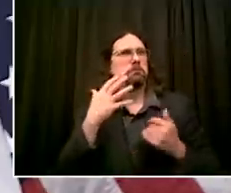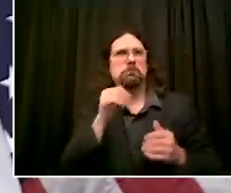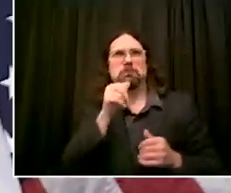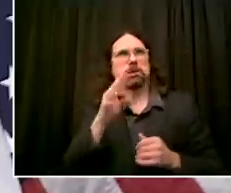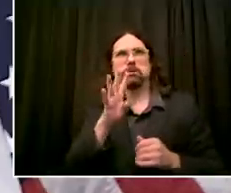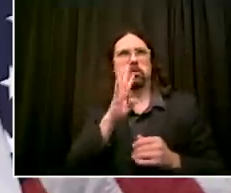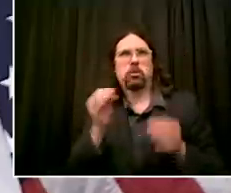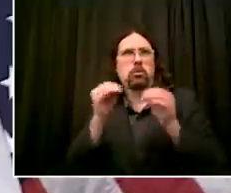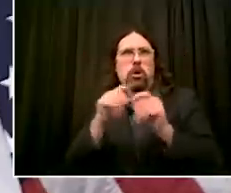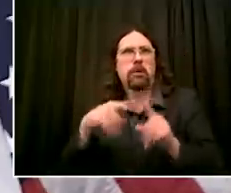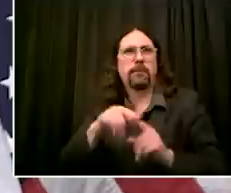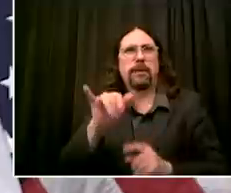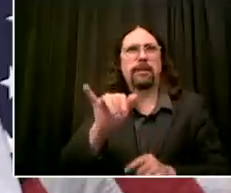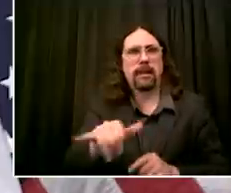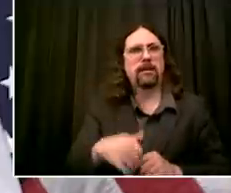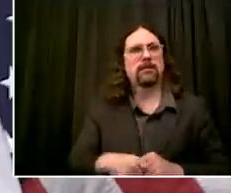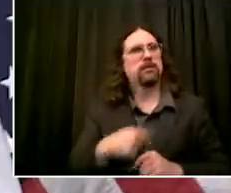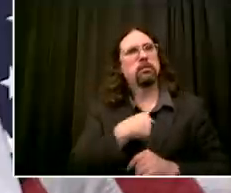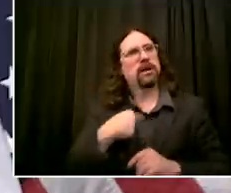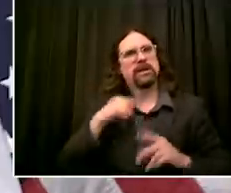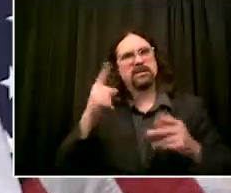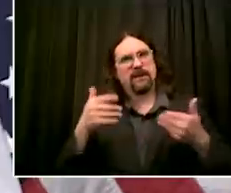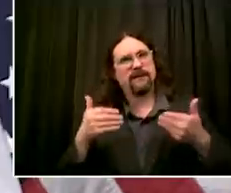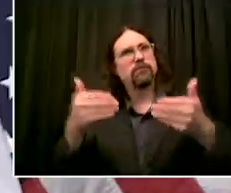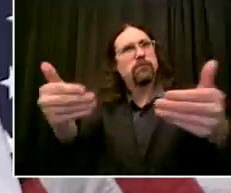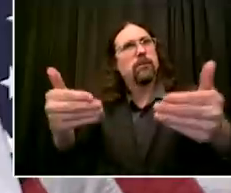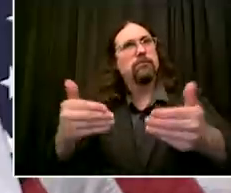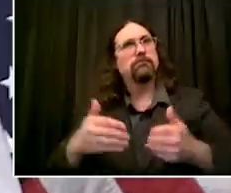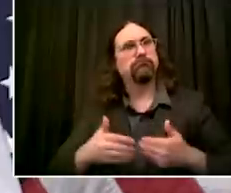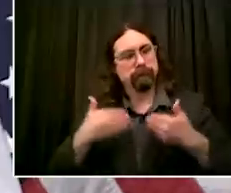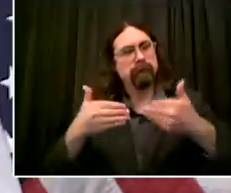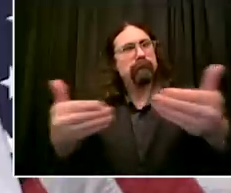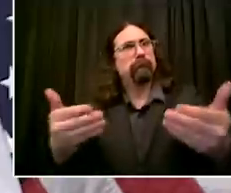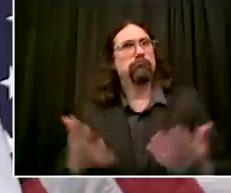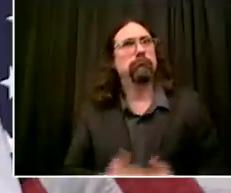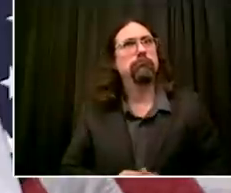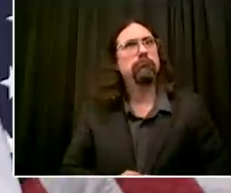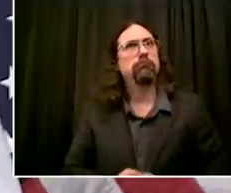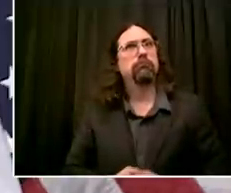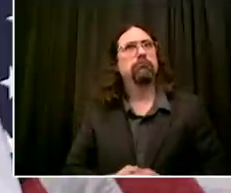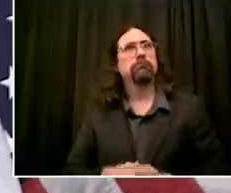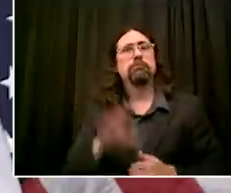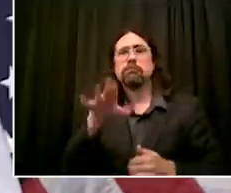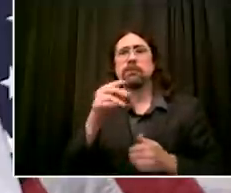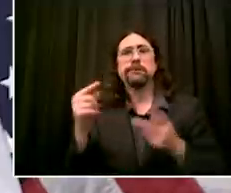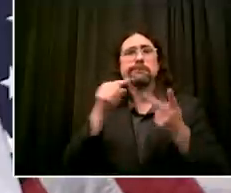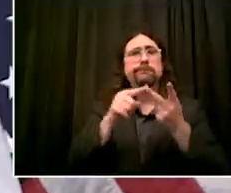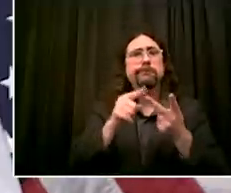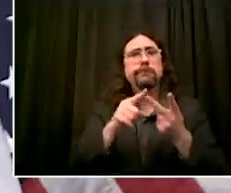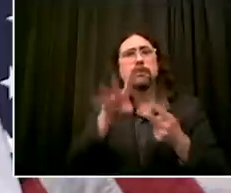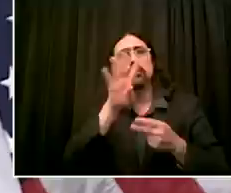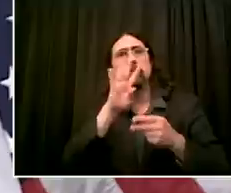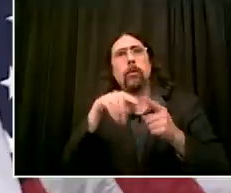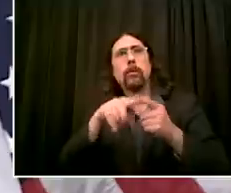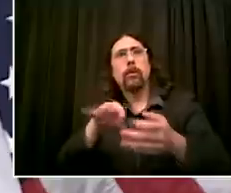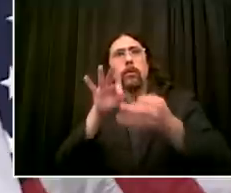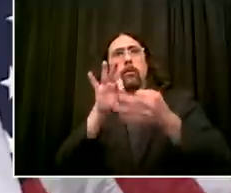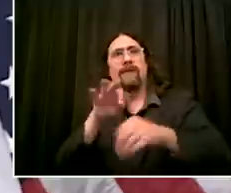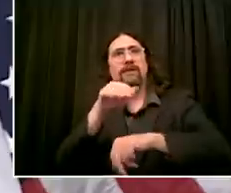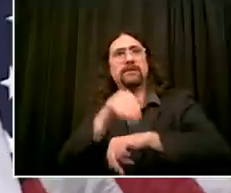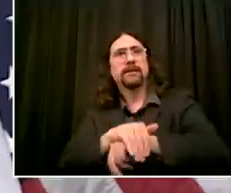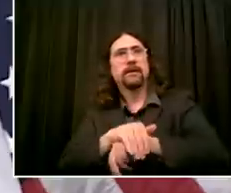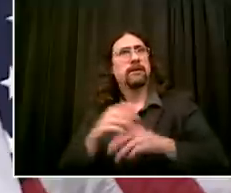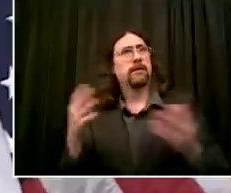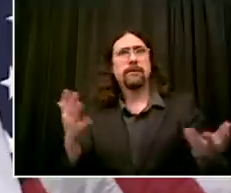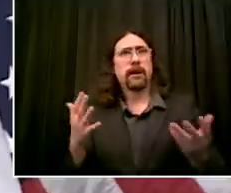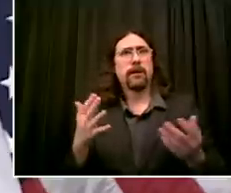On the question of what would constitute a good night, the night I want, of course, is where there's not a single act of crime of any kind